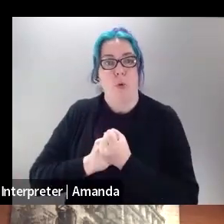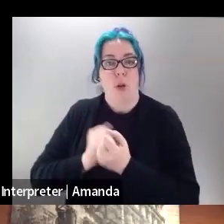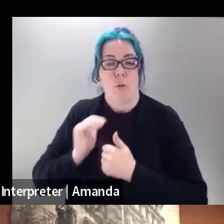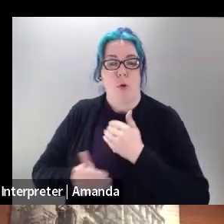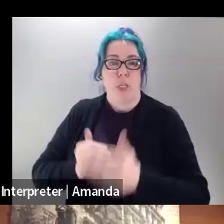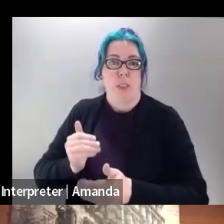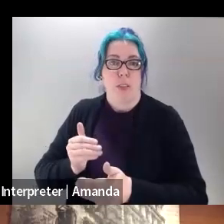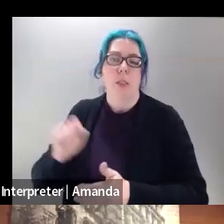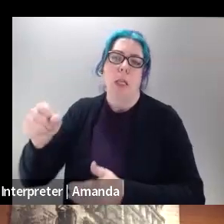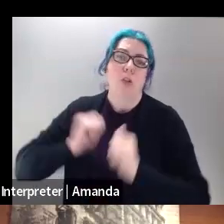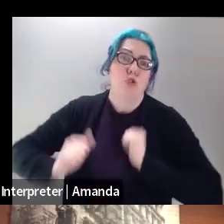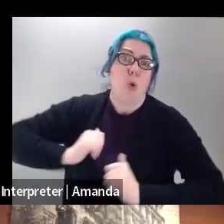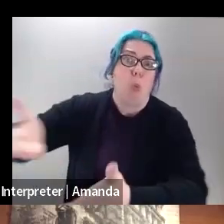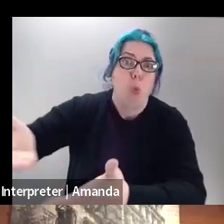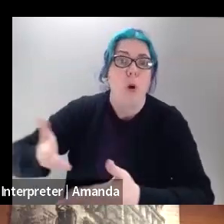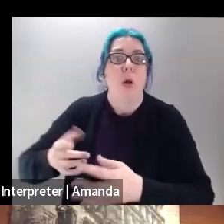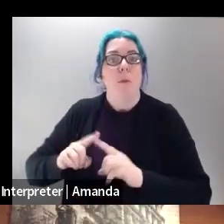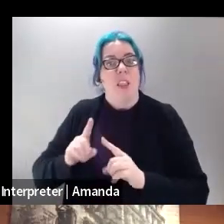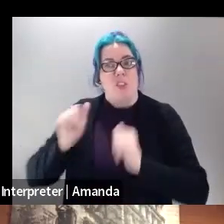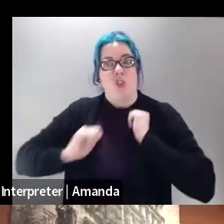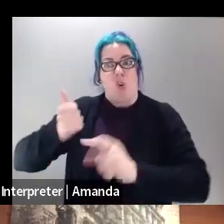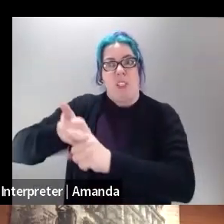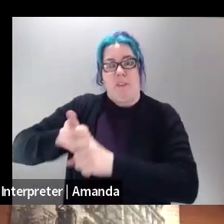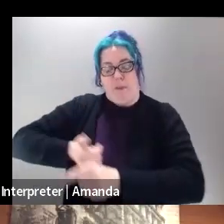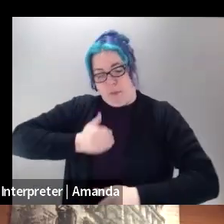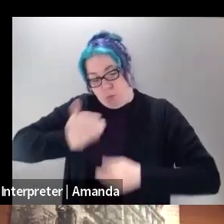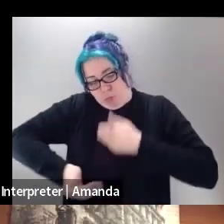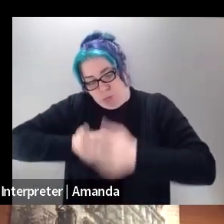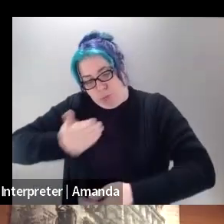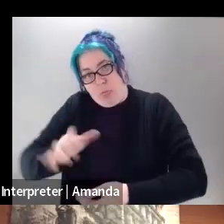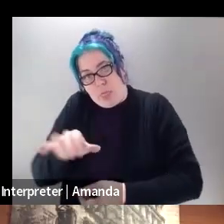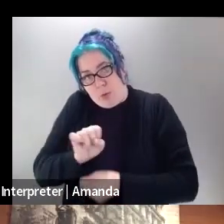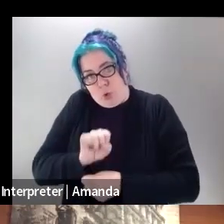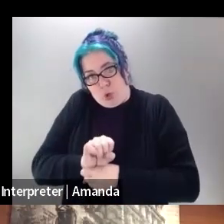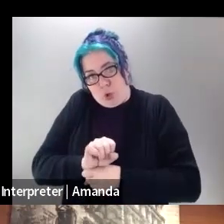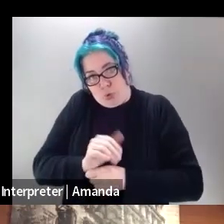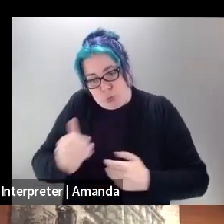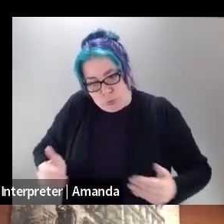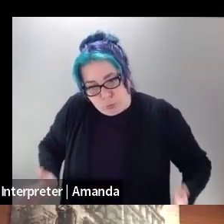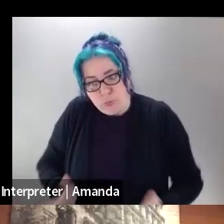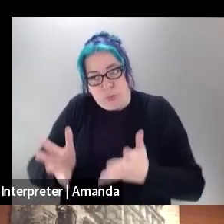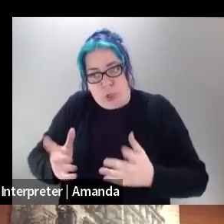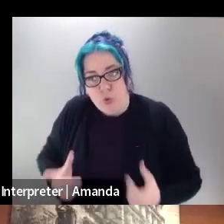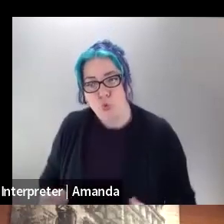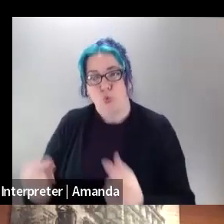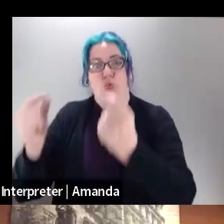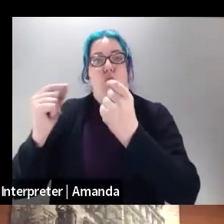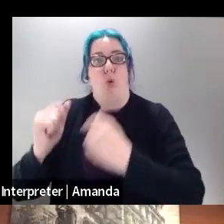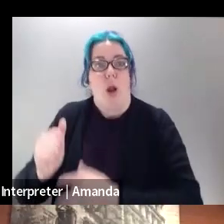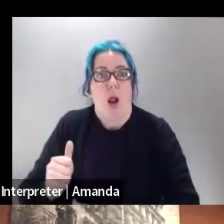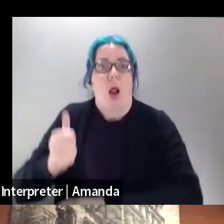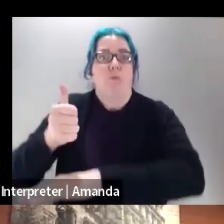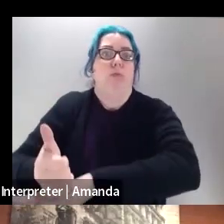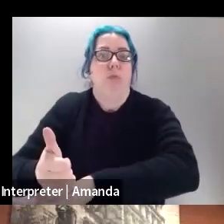show, but that the work of the show itself, at least for me and in my practice, wouldn't be the show that it was without everyone's